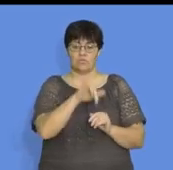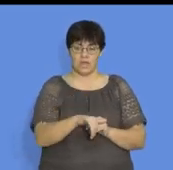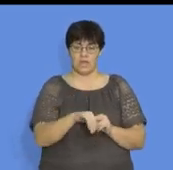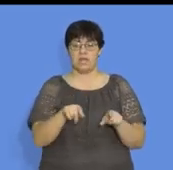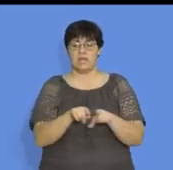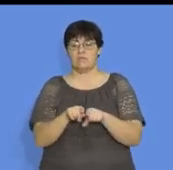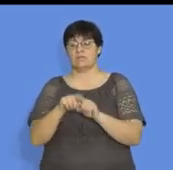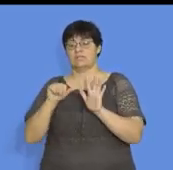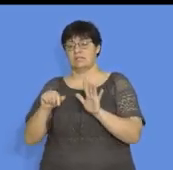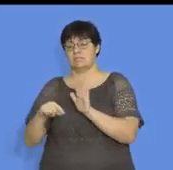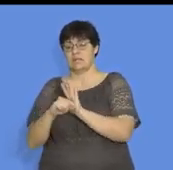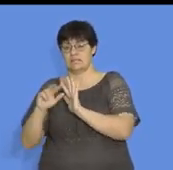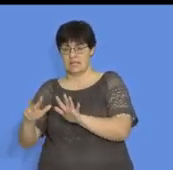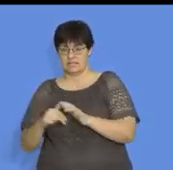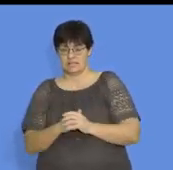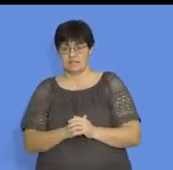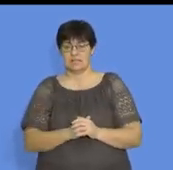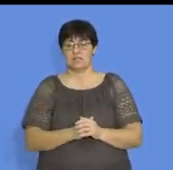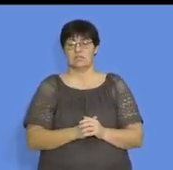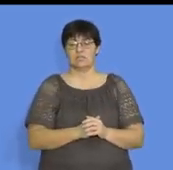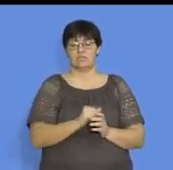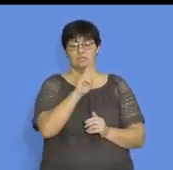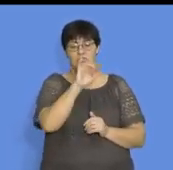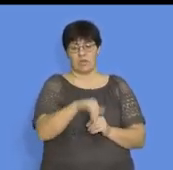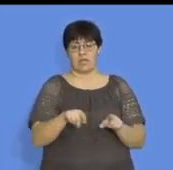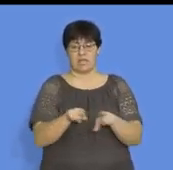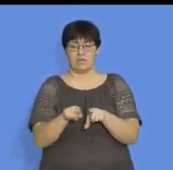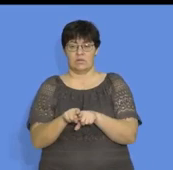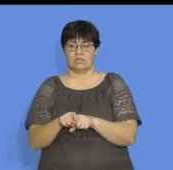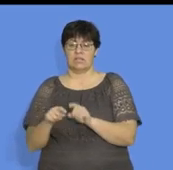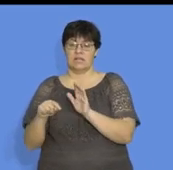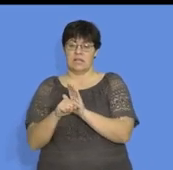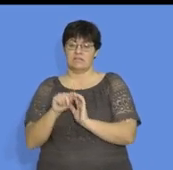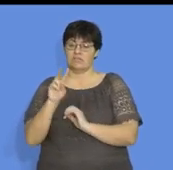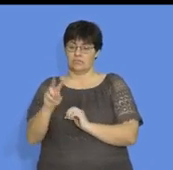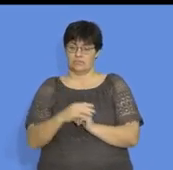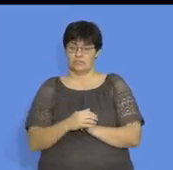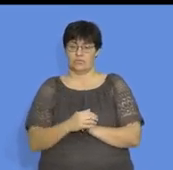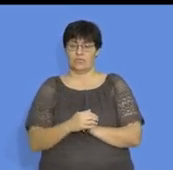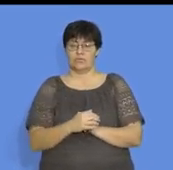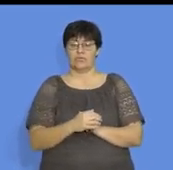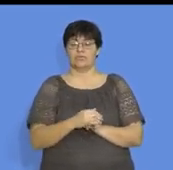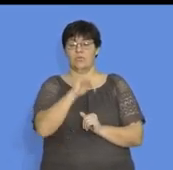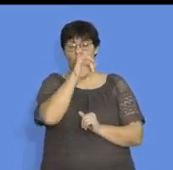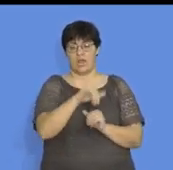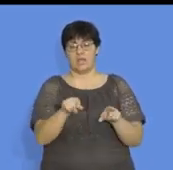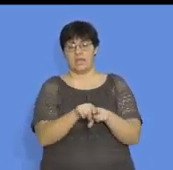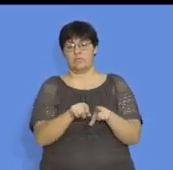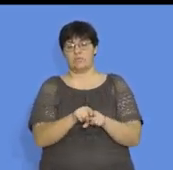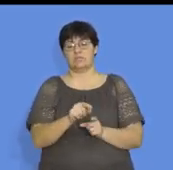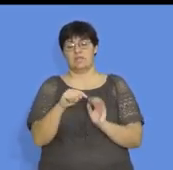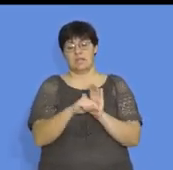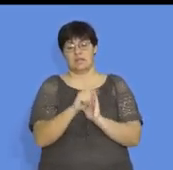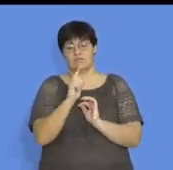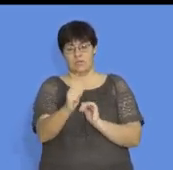to 6 minus 8, which is 2y equals to negative 2. Then my y will be equals